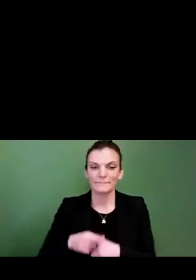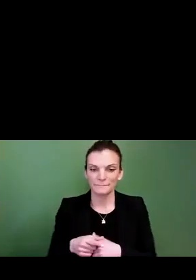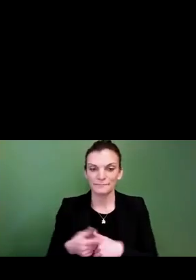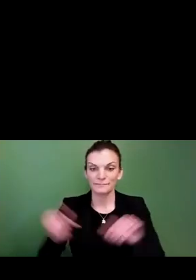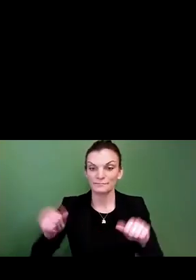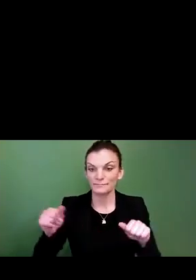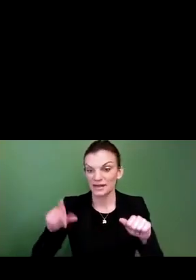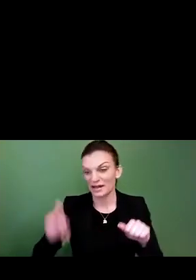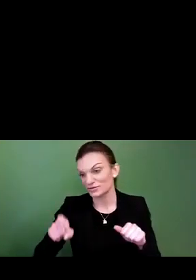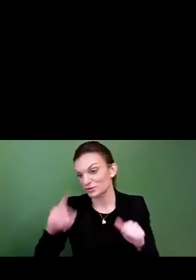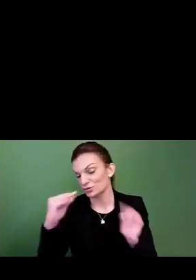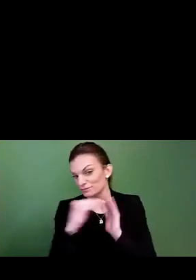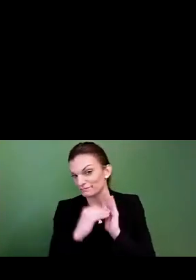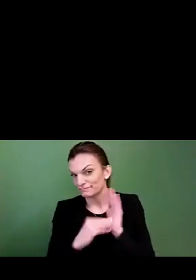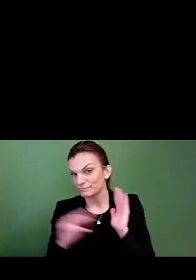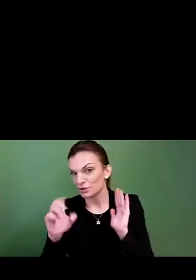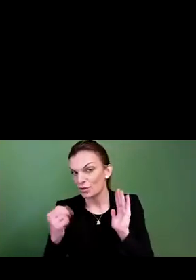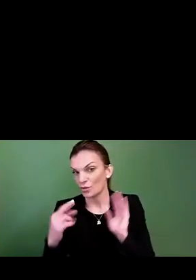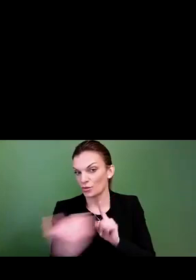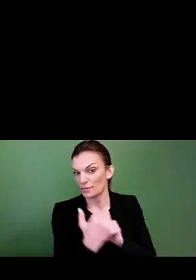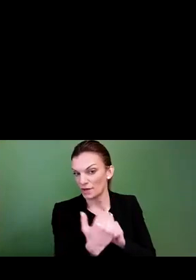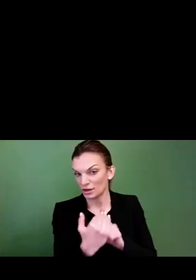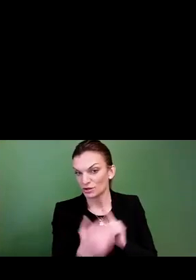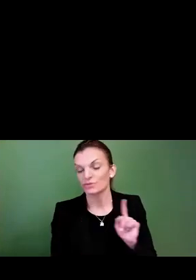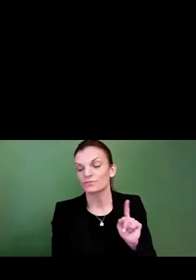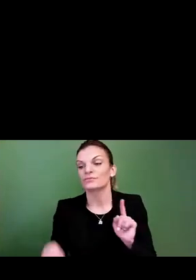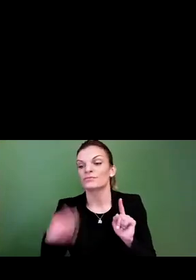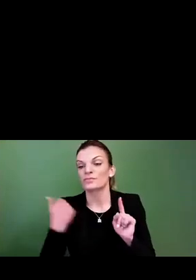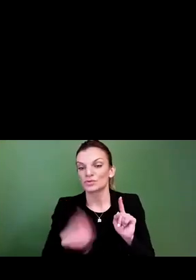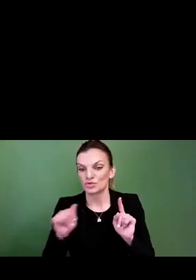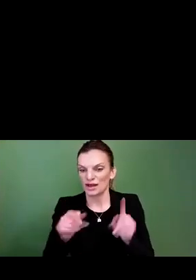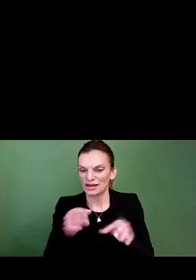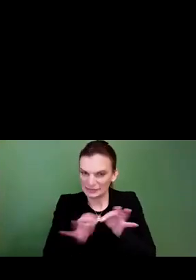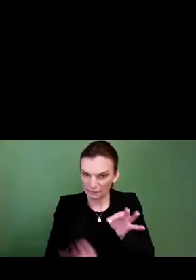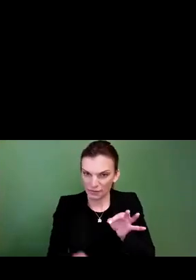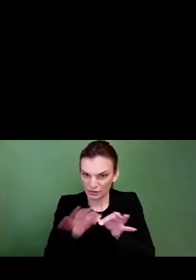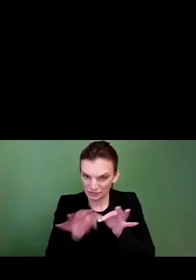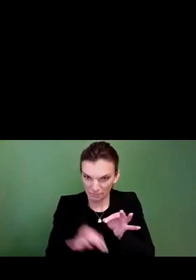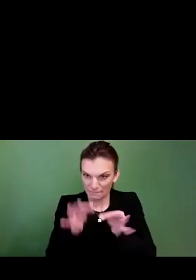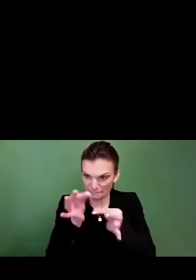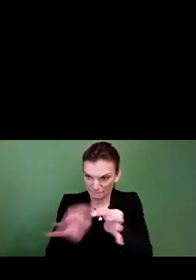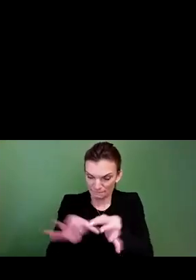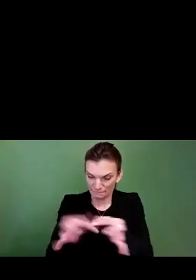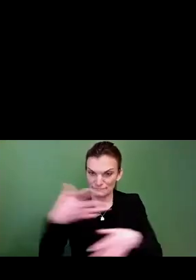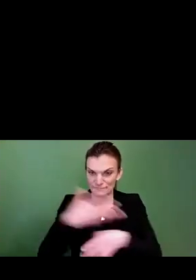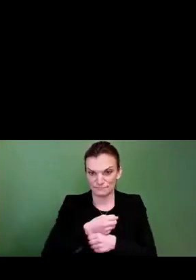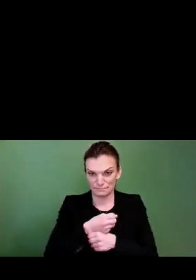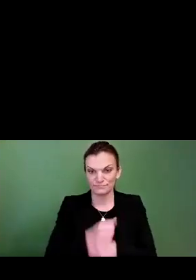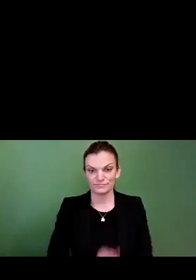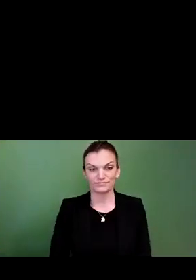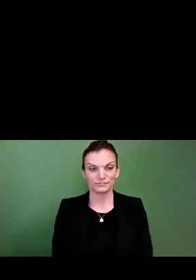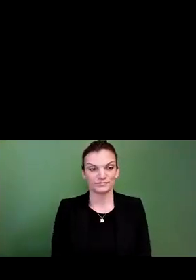need to take notes or use reminders. And try keeping things simple. Simplify what you can. And remember